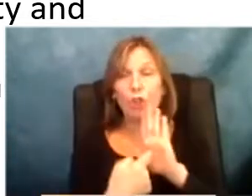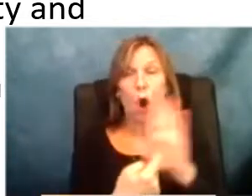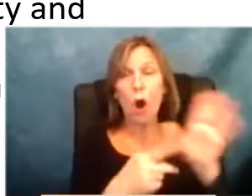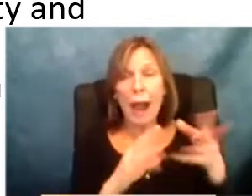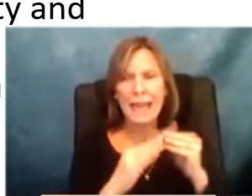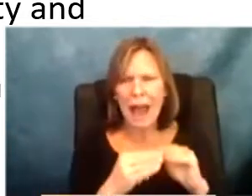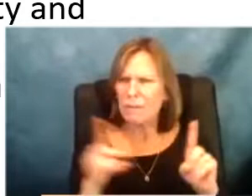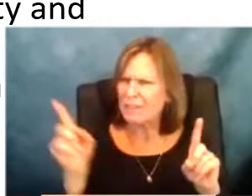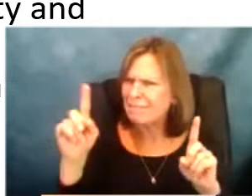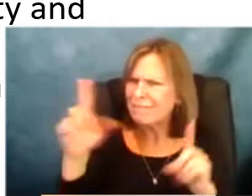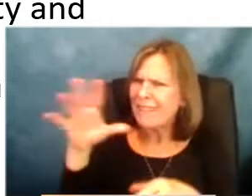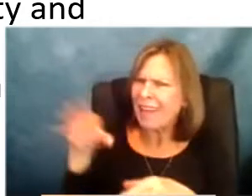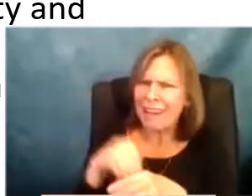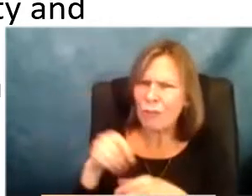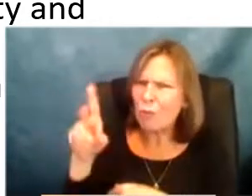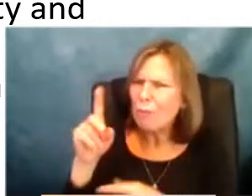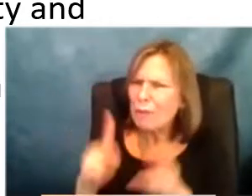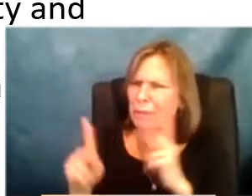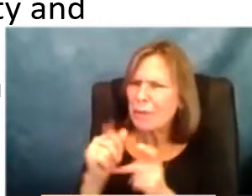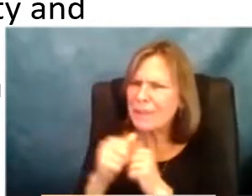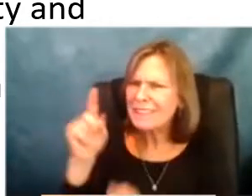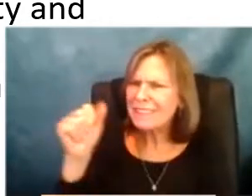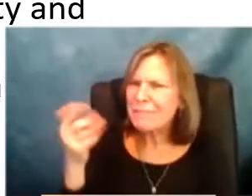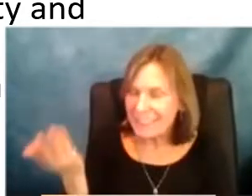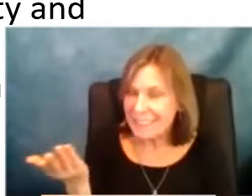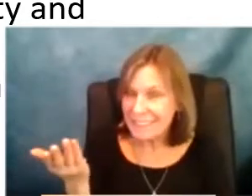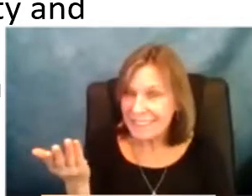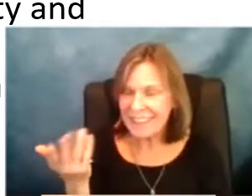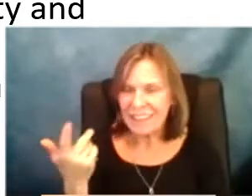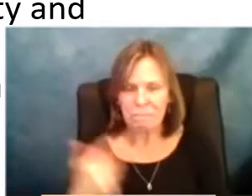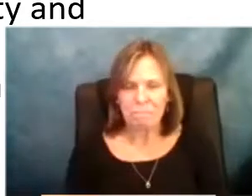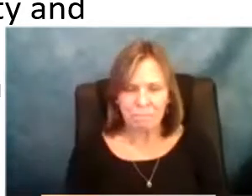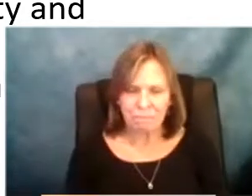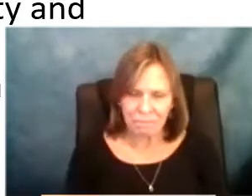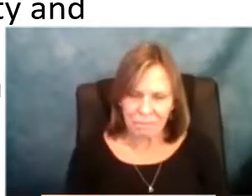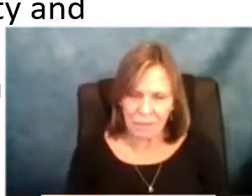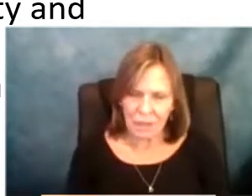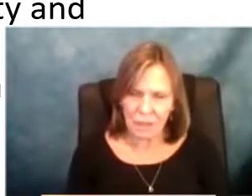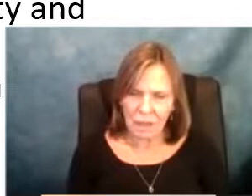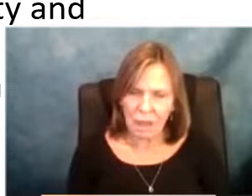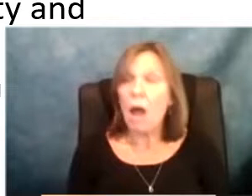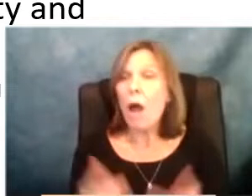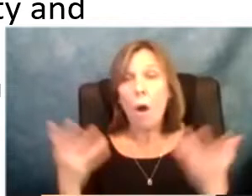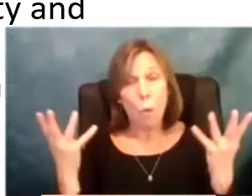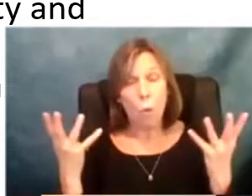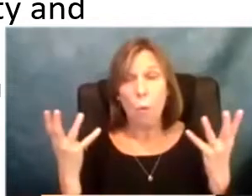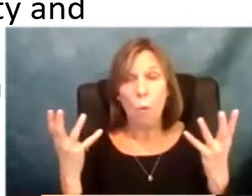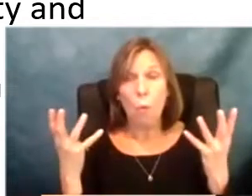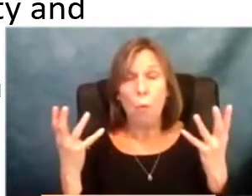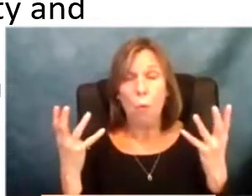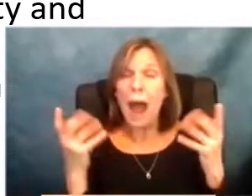is dependent on individual facilities to report. And while there are measures for quality